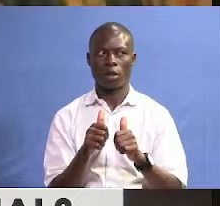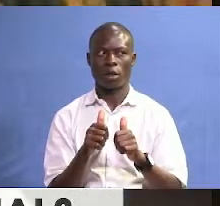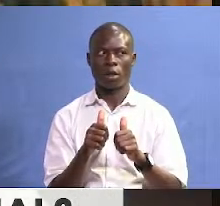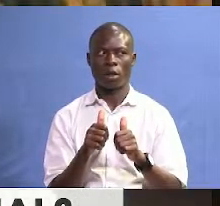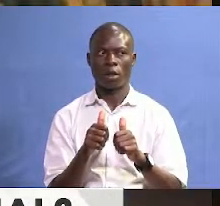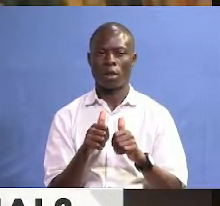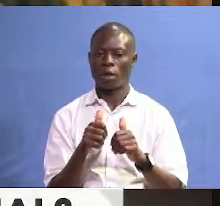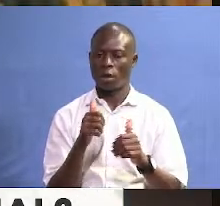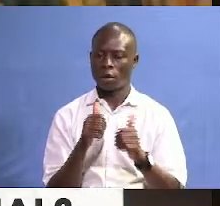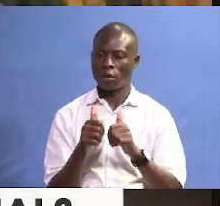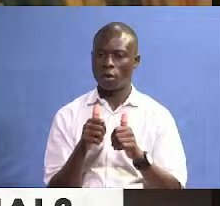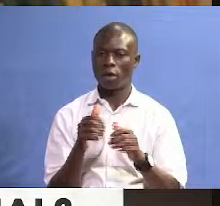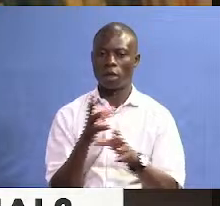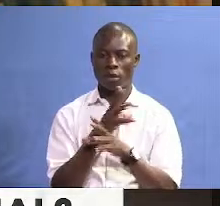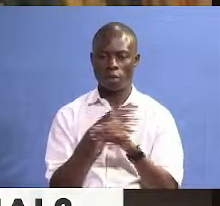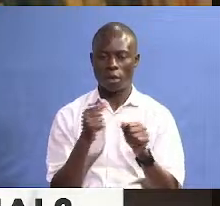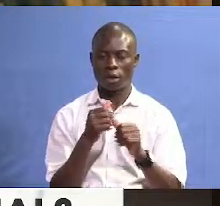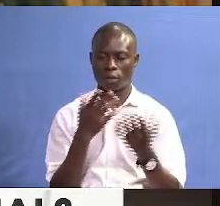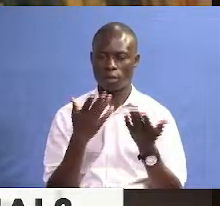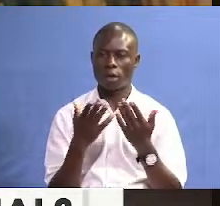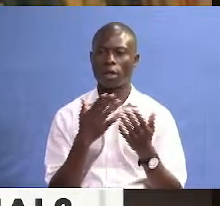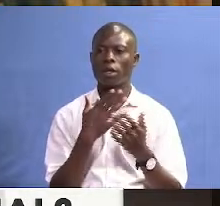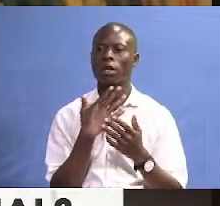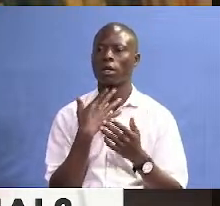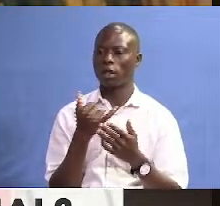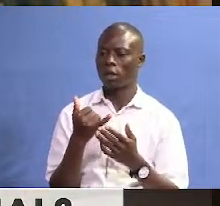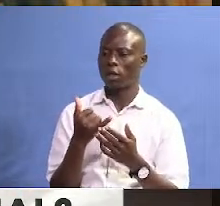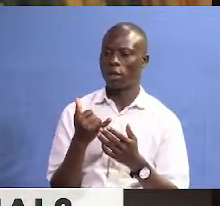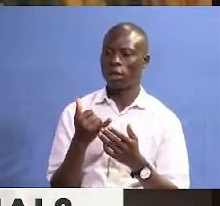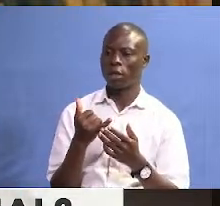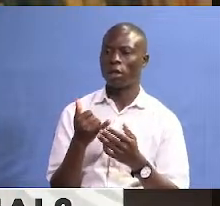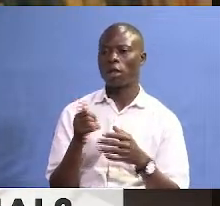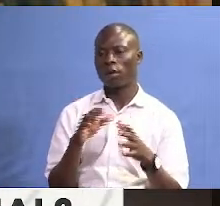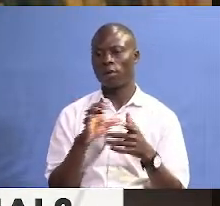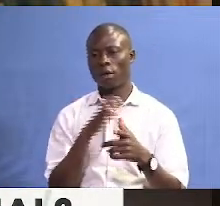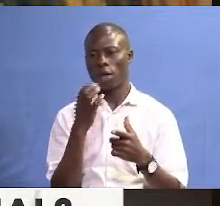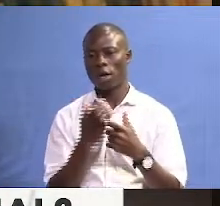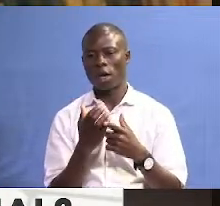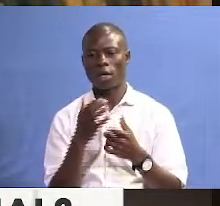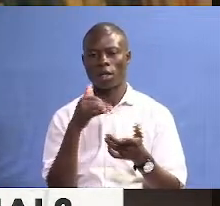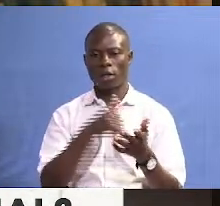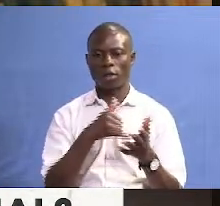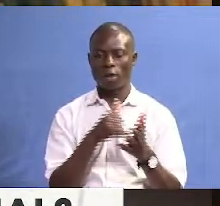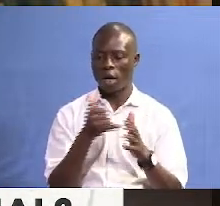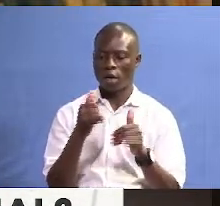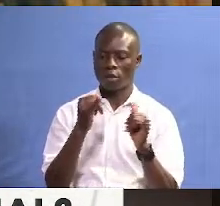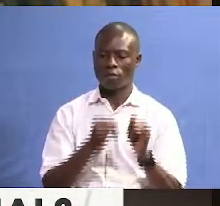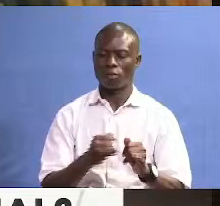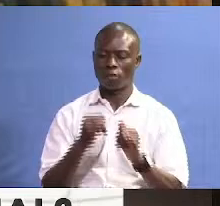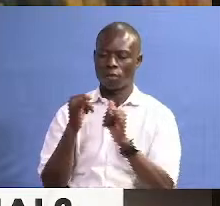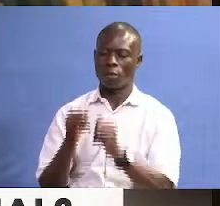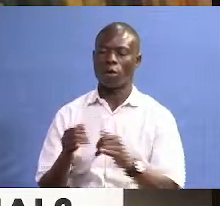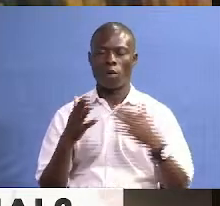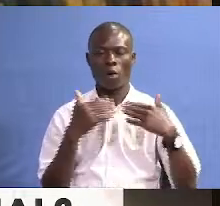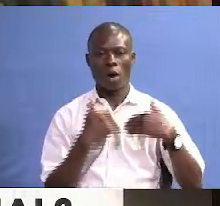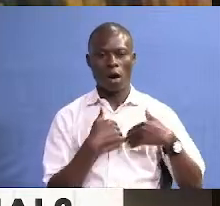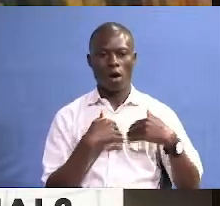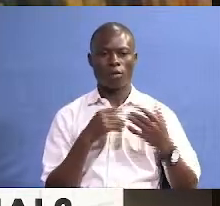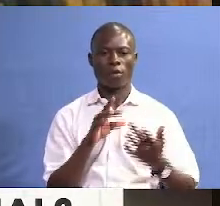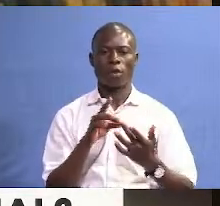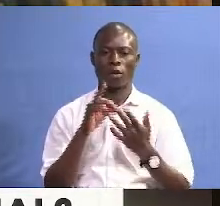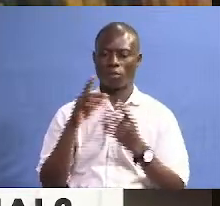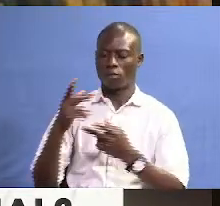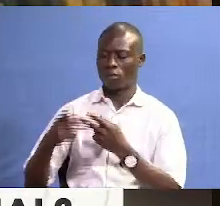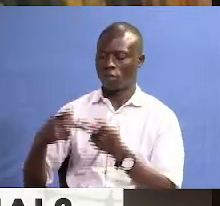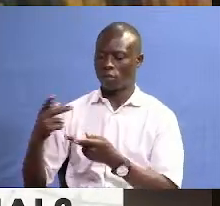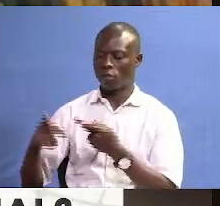the president may now be required by either other public entities or other individuals to have special